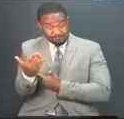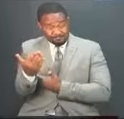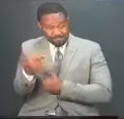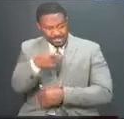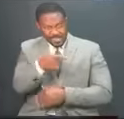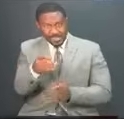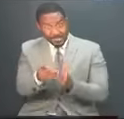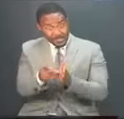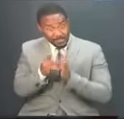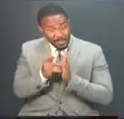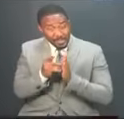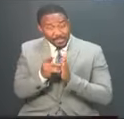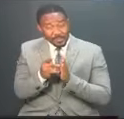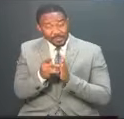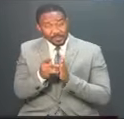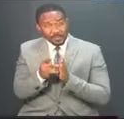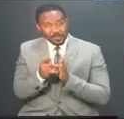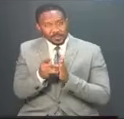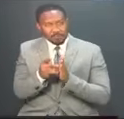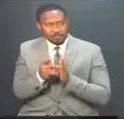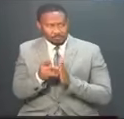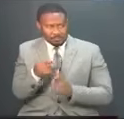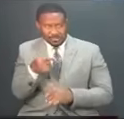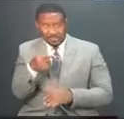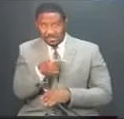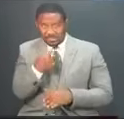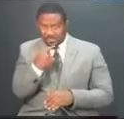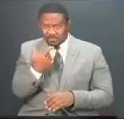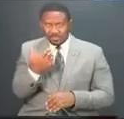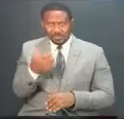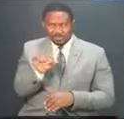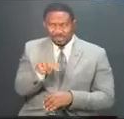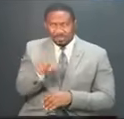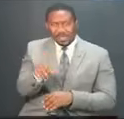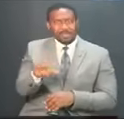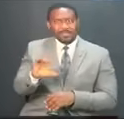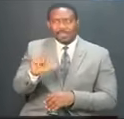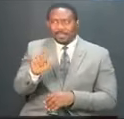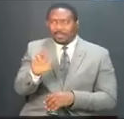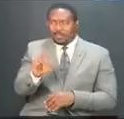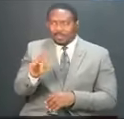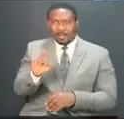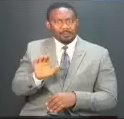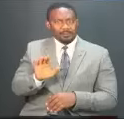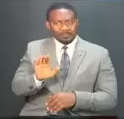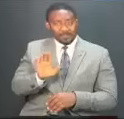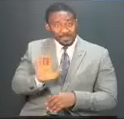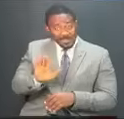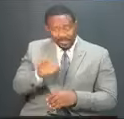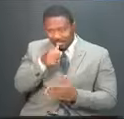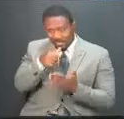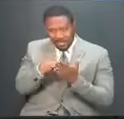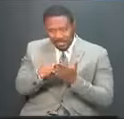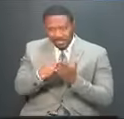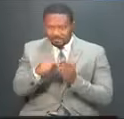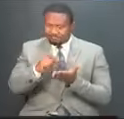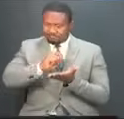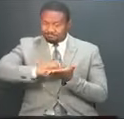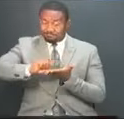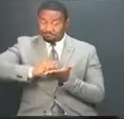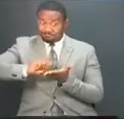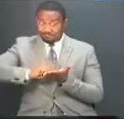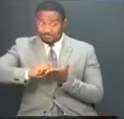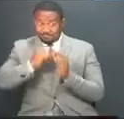demanded that the clerk be made to withdraw the letter he has written